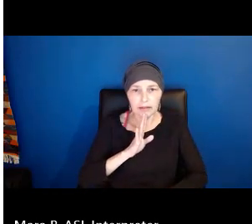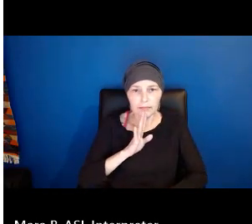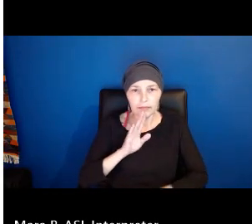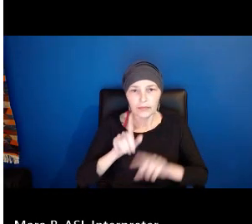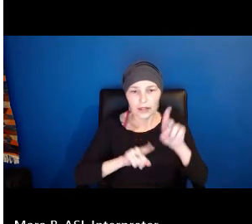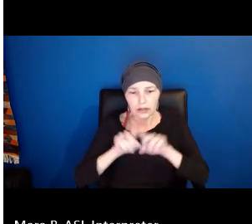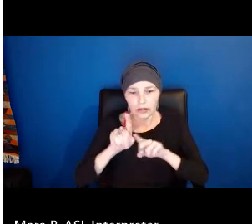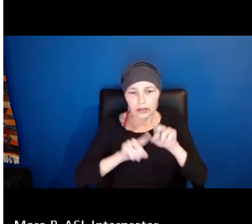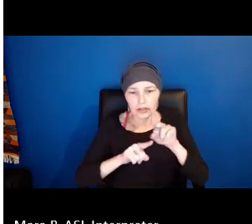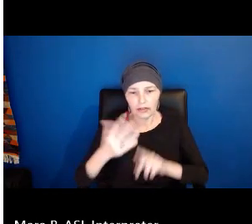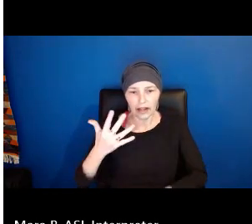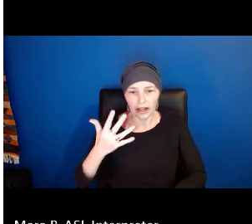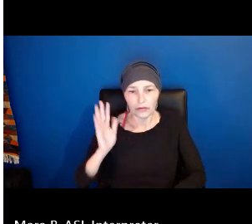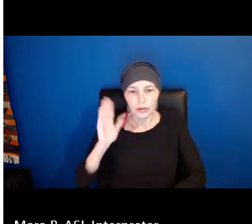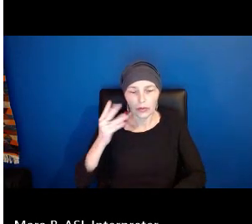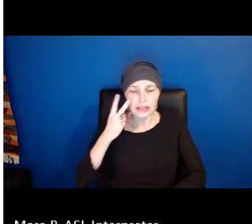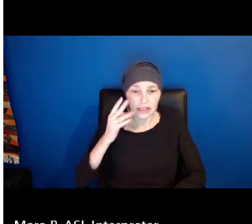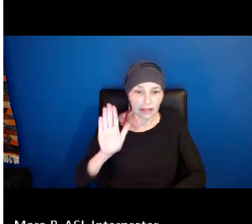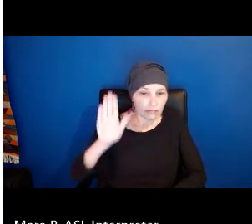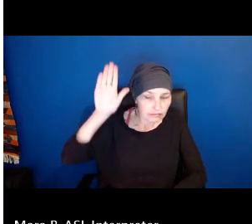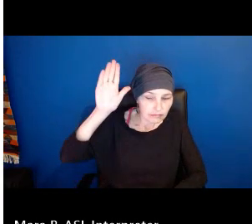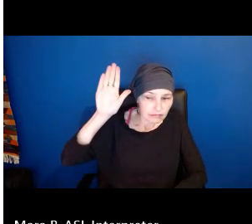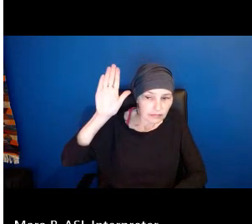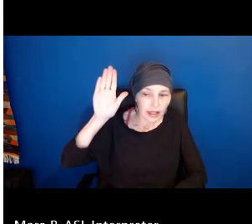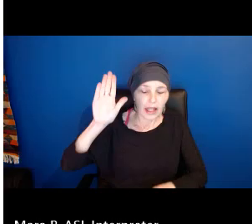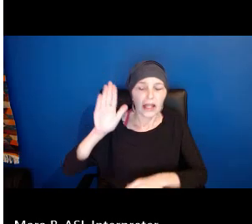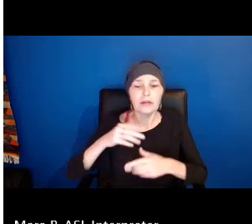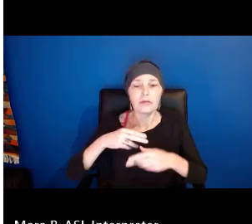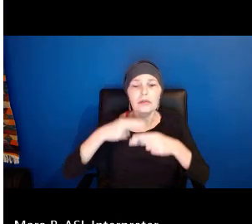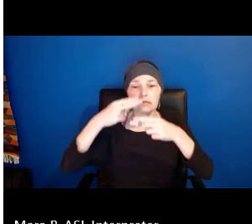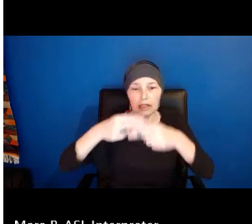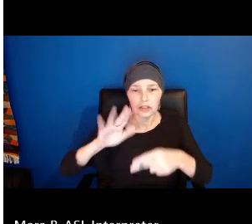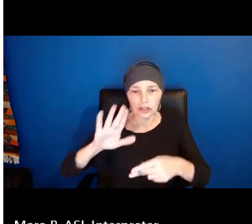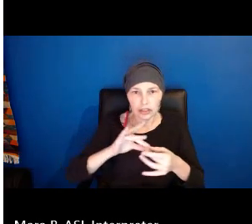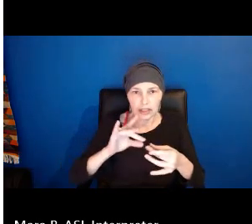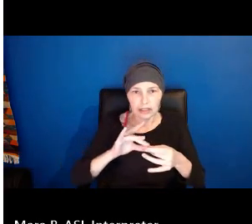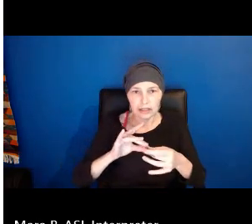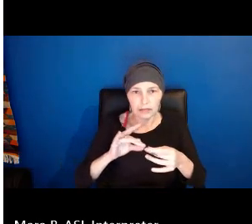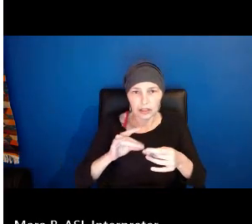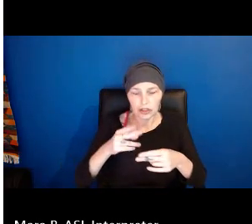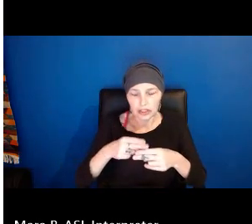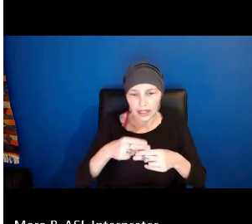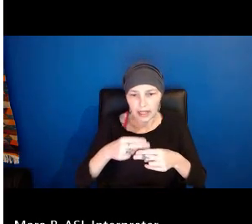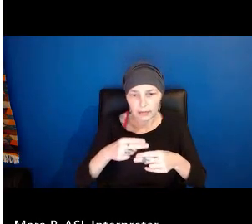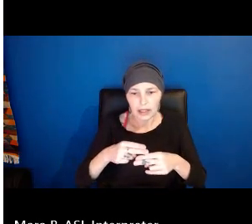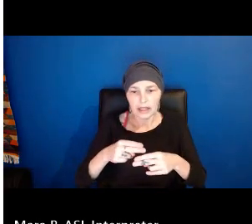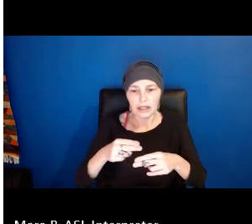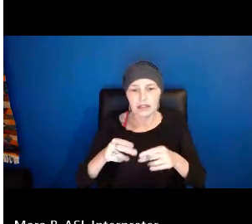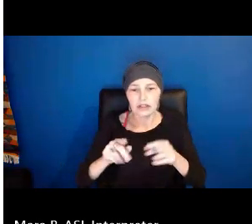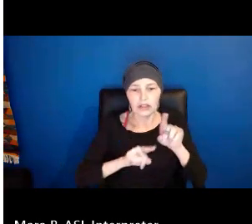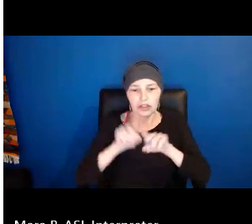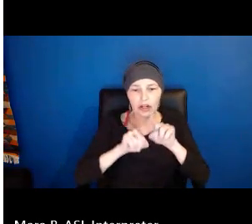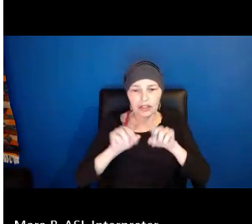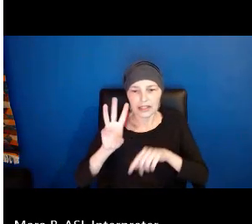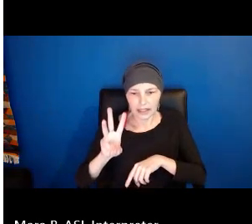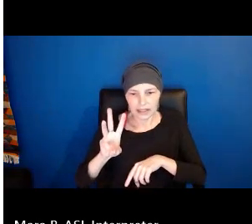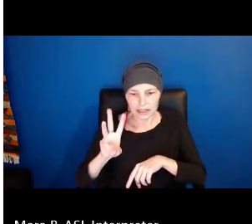on our side, we'll see your hand raised, and then when we call your name, *6 on your end to unmute yourself before you